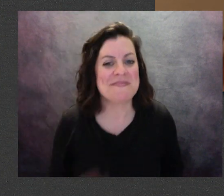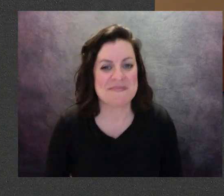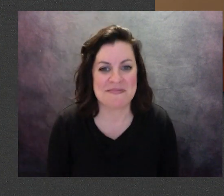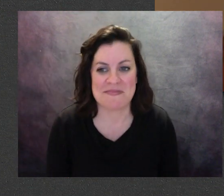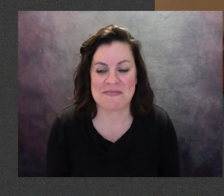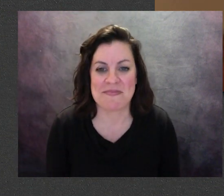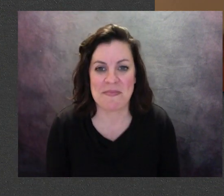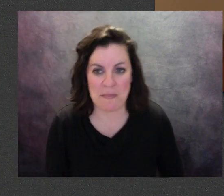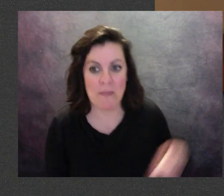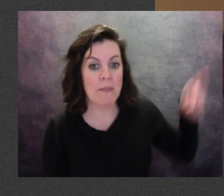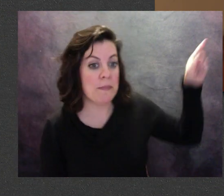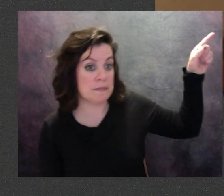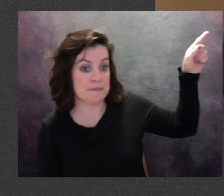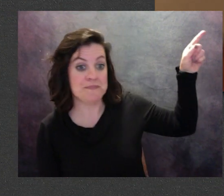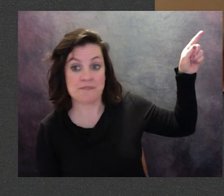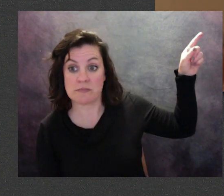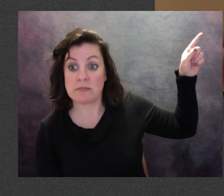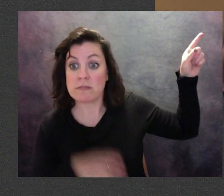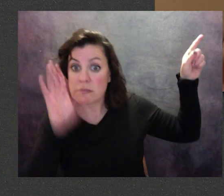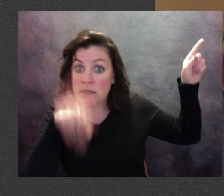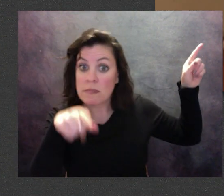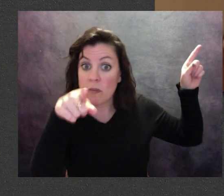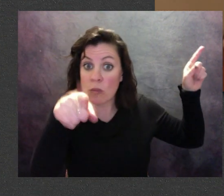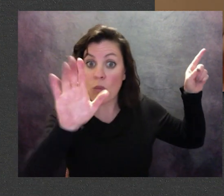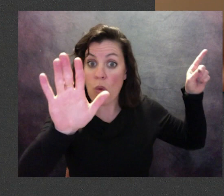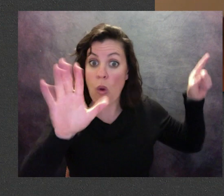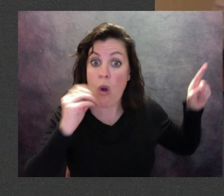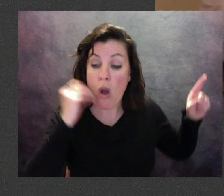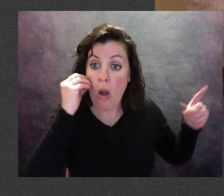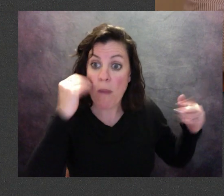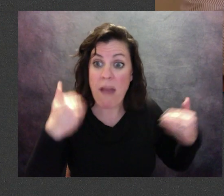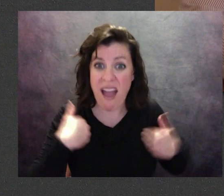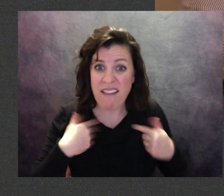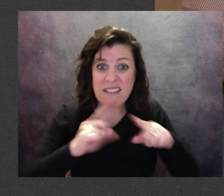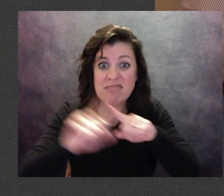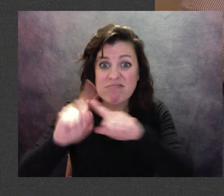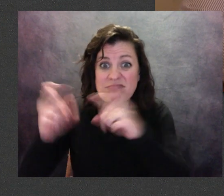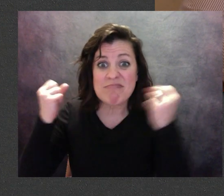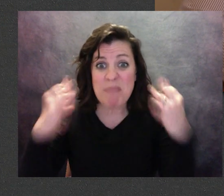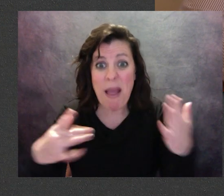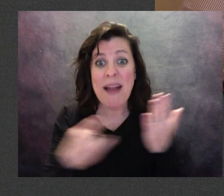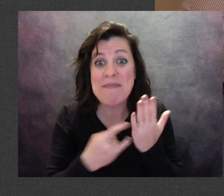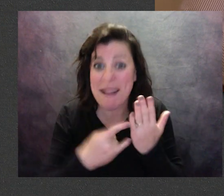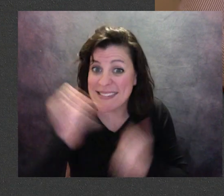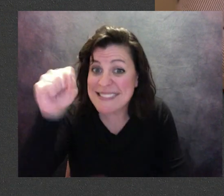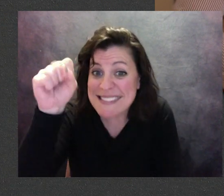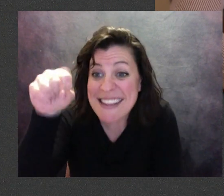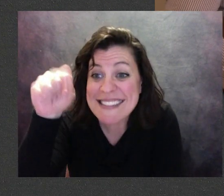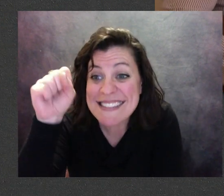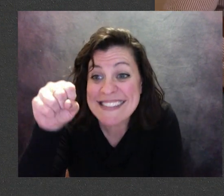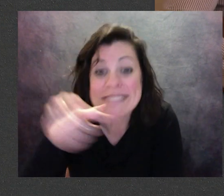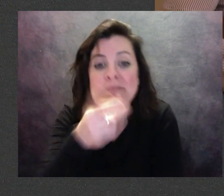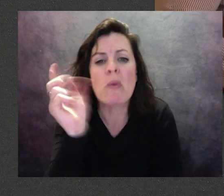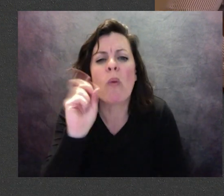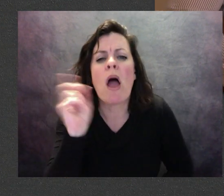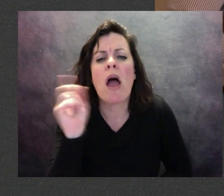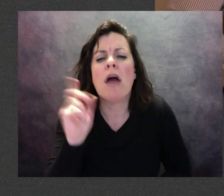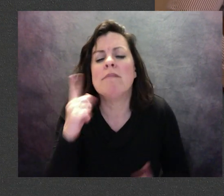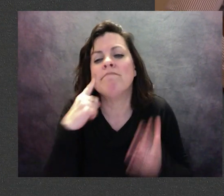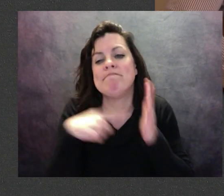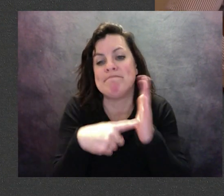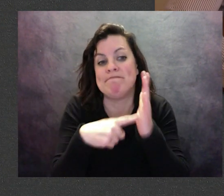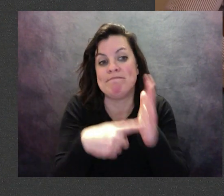know that you have magnets in your home? Yes, you do. There are magnets